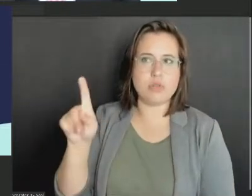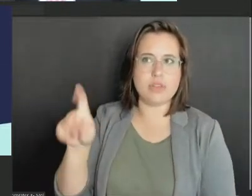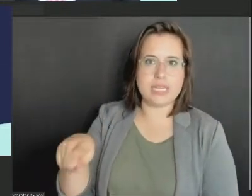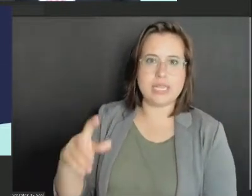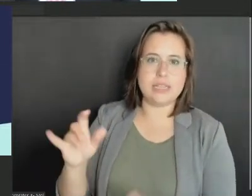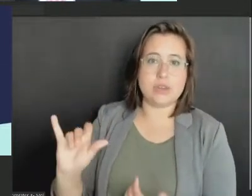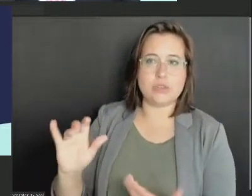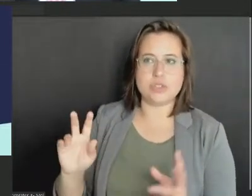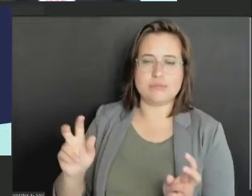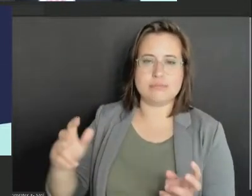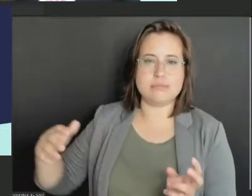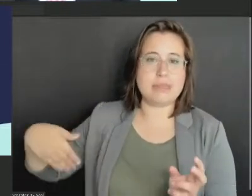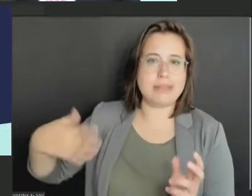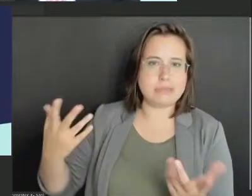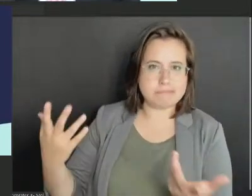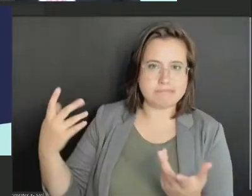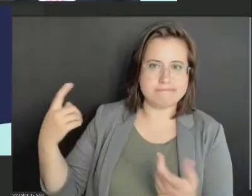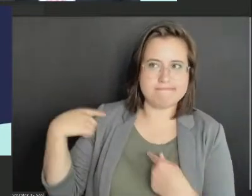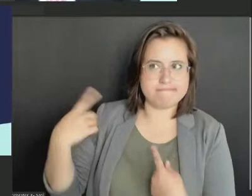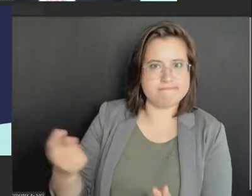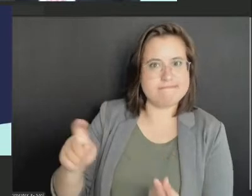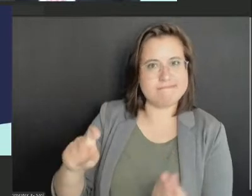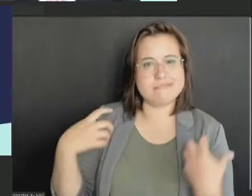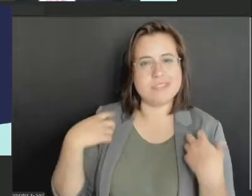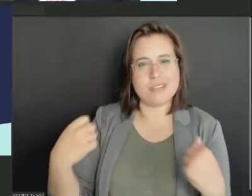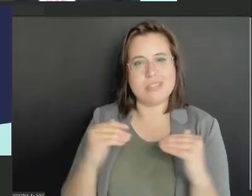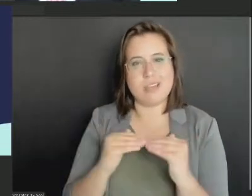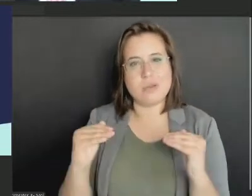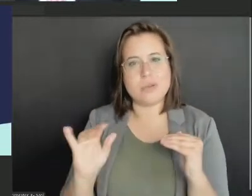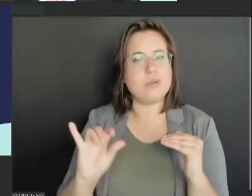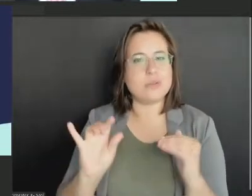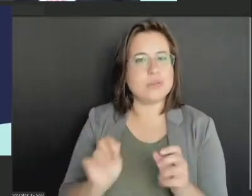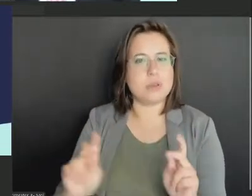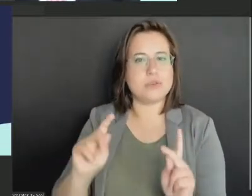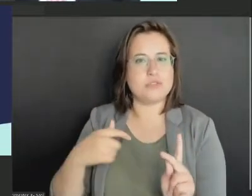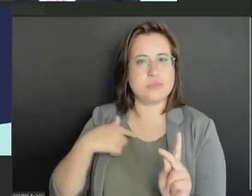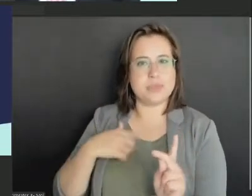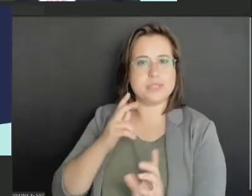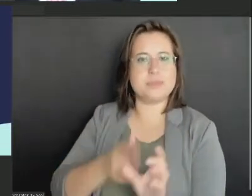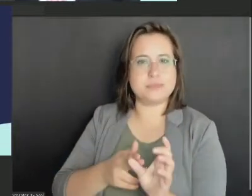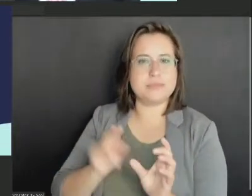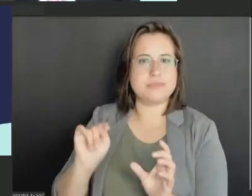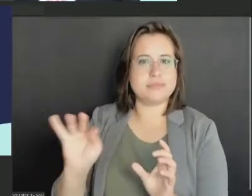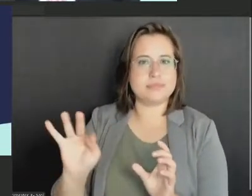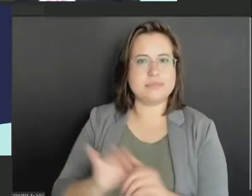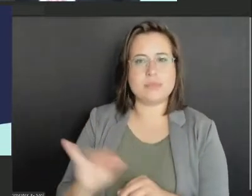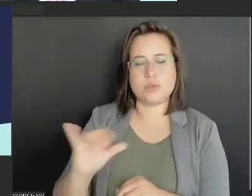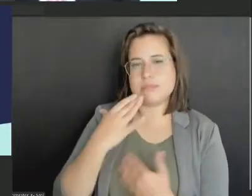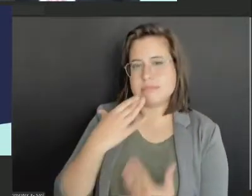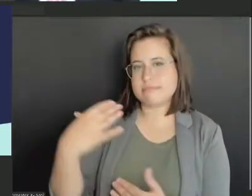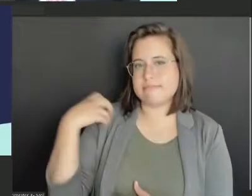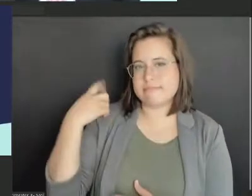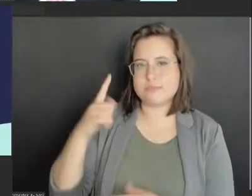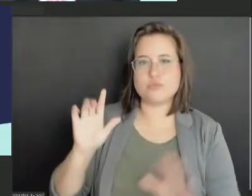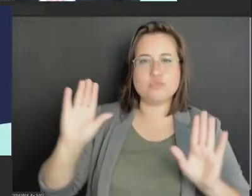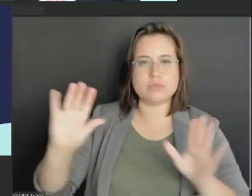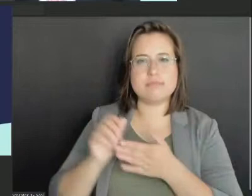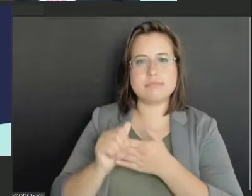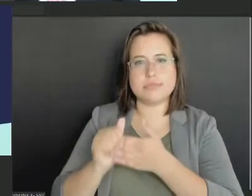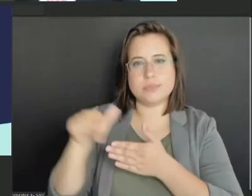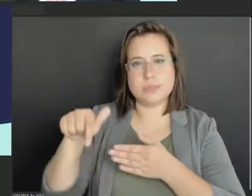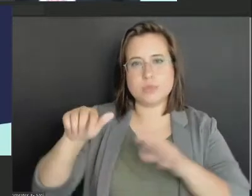on health equity and for the opportunity to serve on the task force. And to thank you, Dr. Nunez-Smith, for your great leadership of this